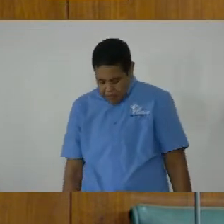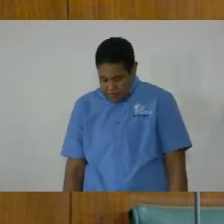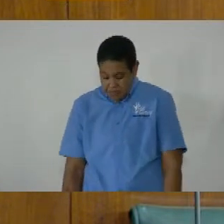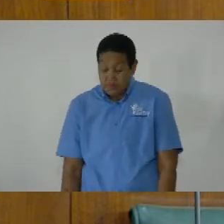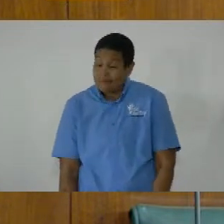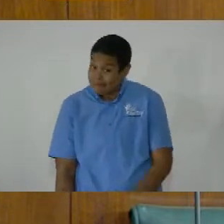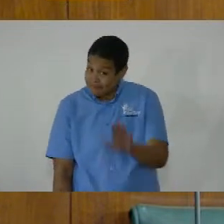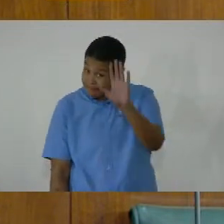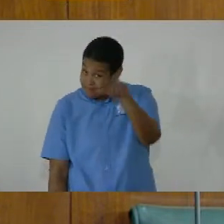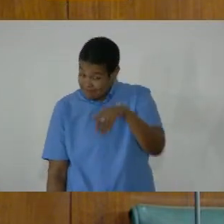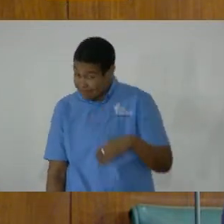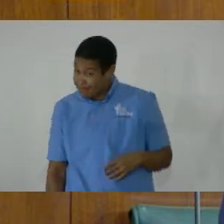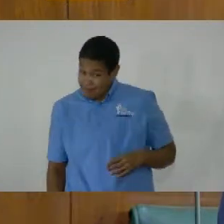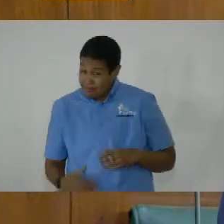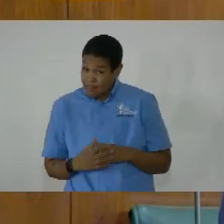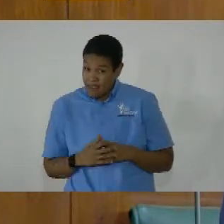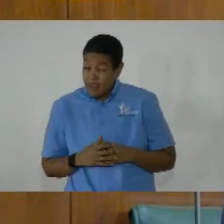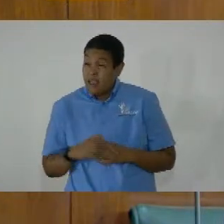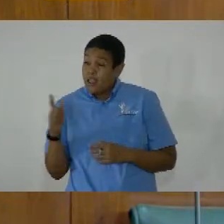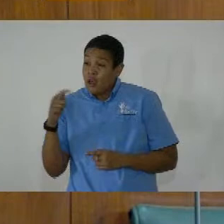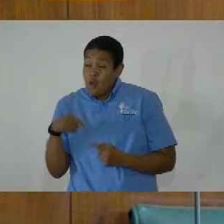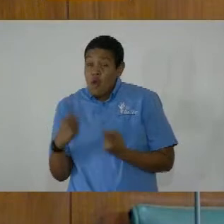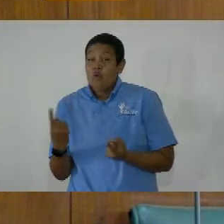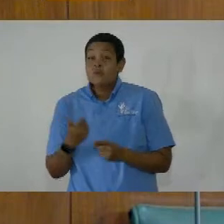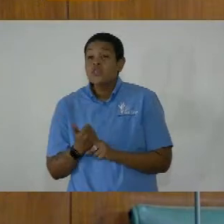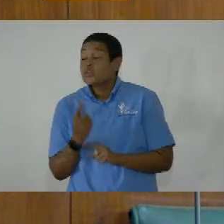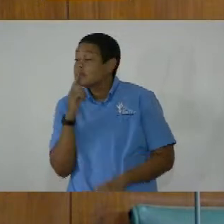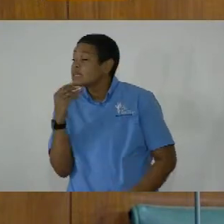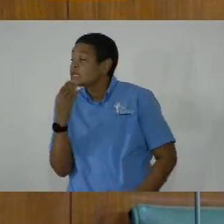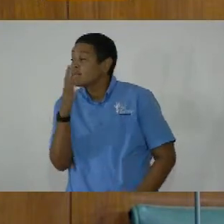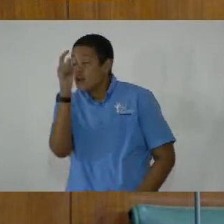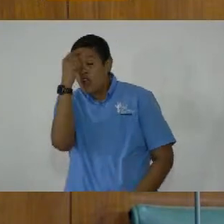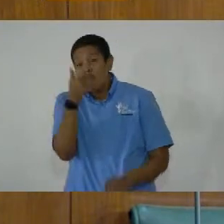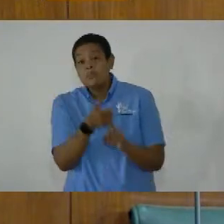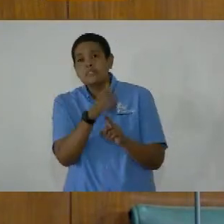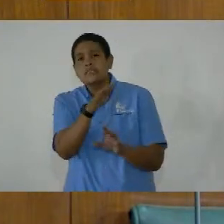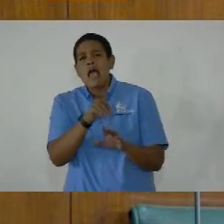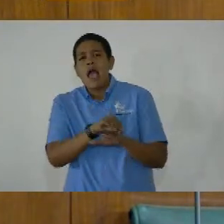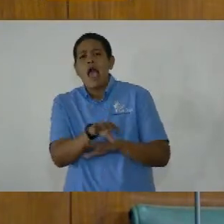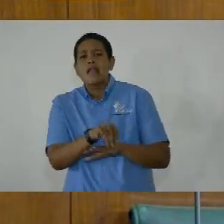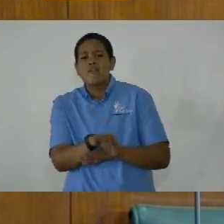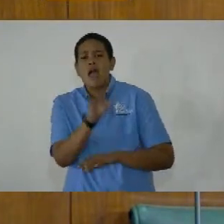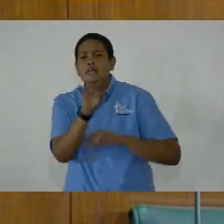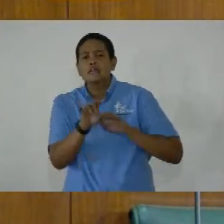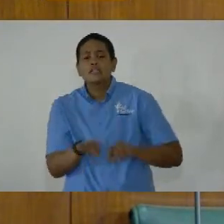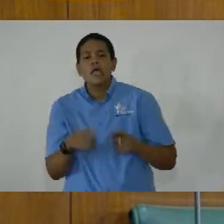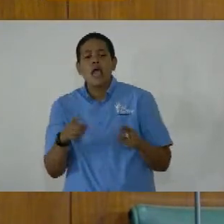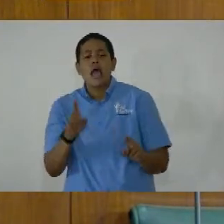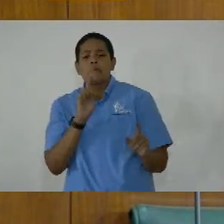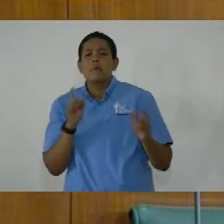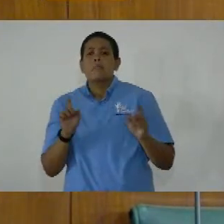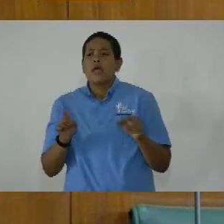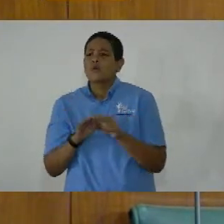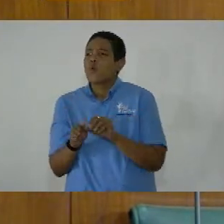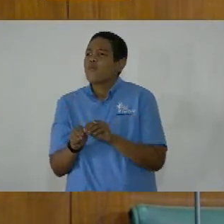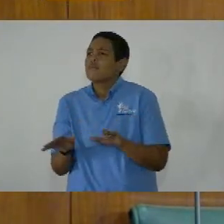Indeed, Madam Speaker, the opposition, in giving the government its advice in dealing with the